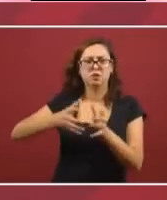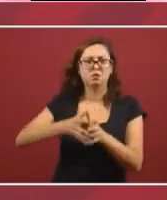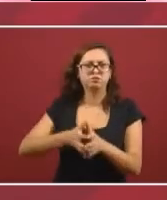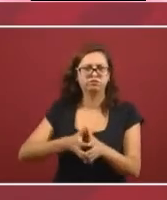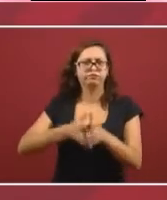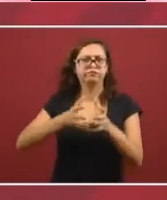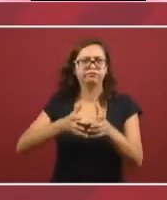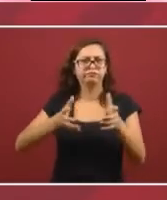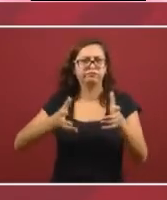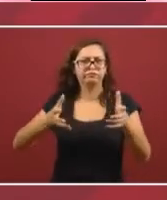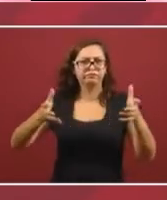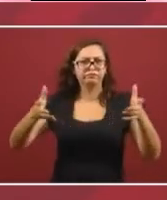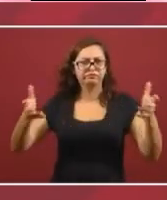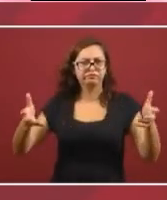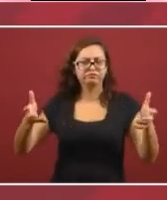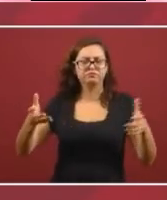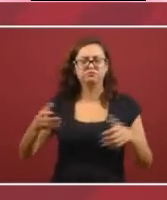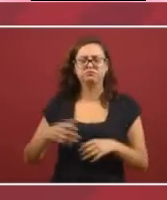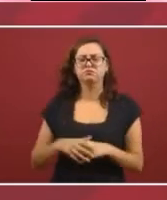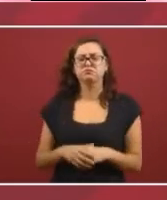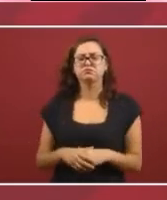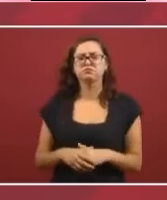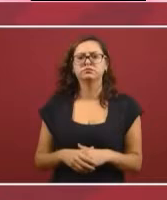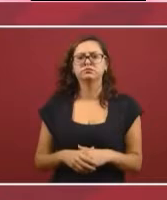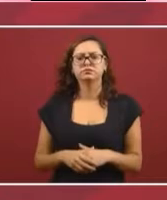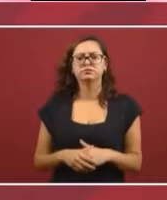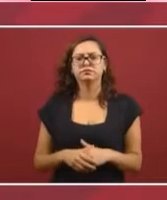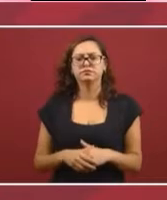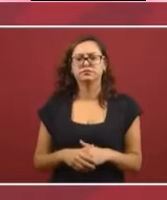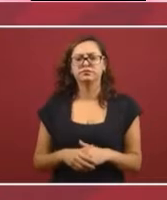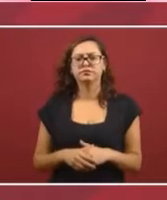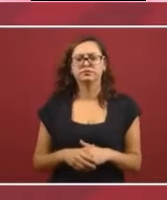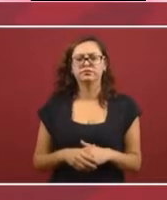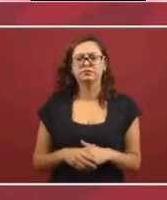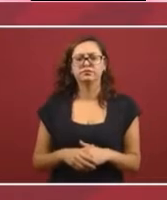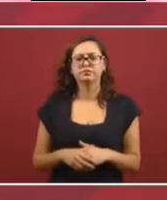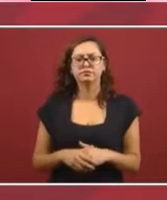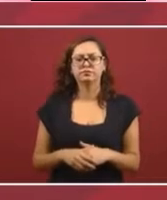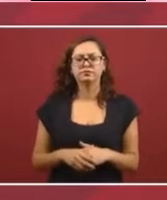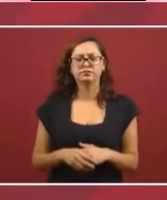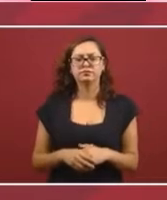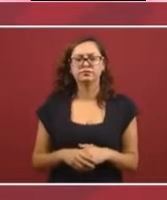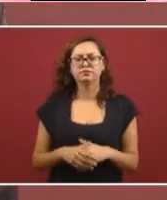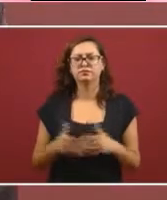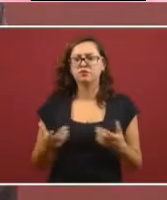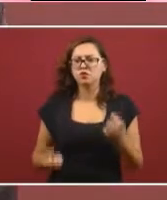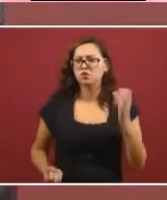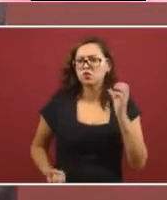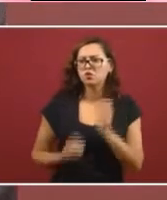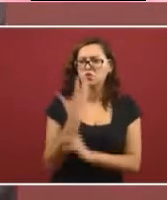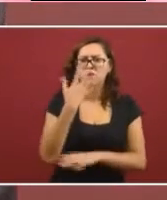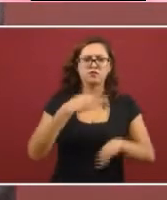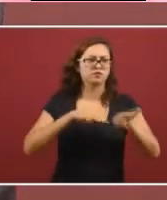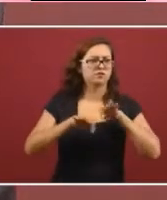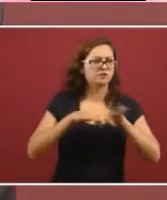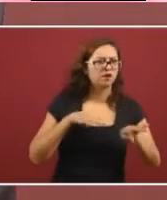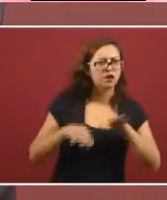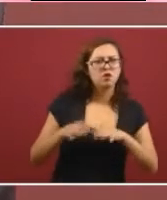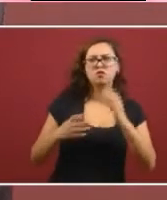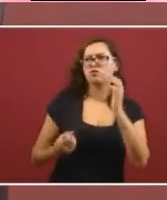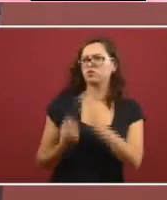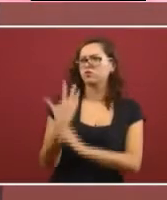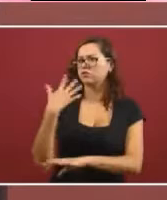expansión, that is in expansion. Se están creando muchos empleos. They are creating many